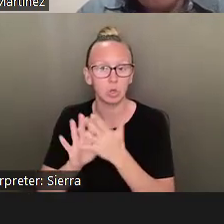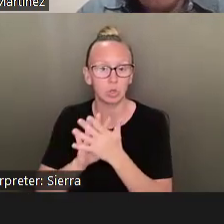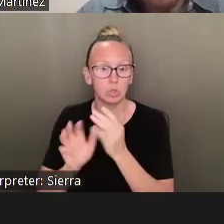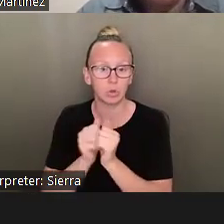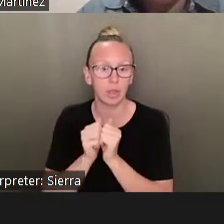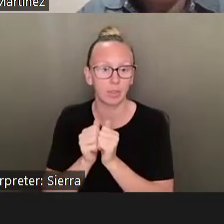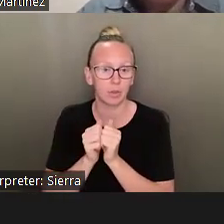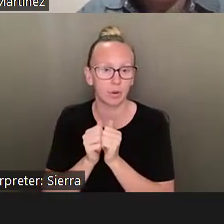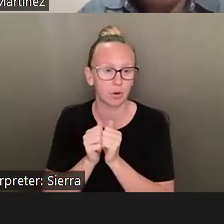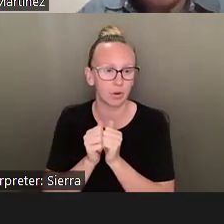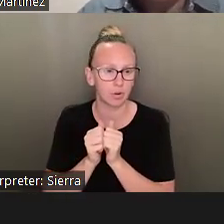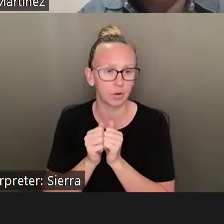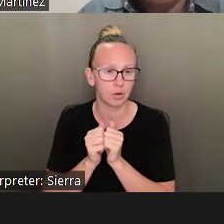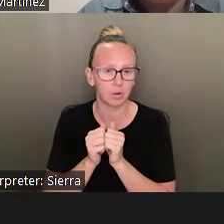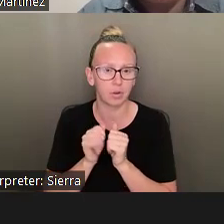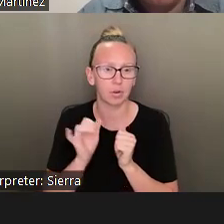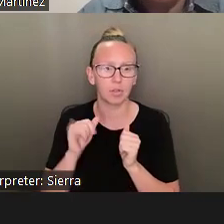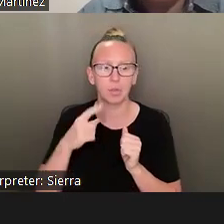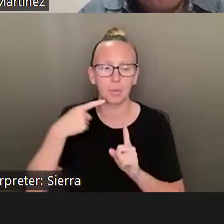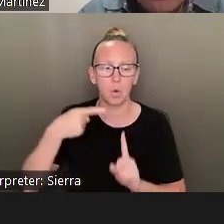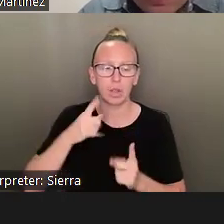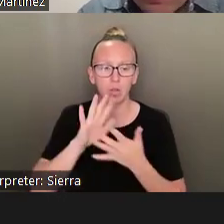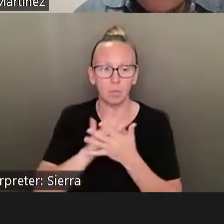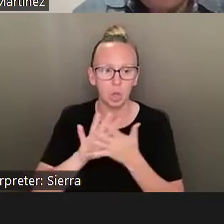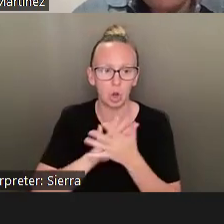the blur, the celebration of mass, the play of mass.